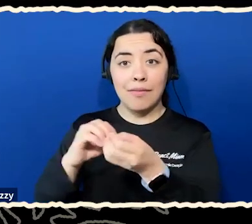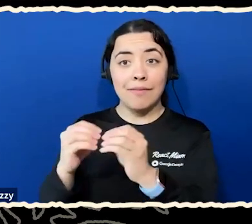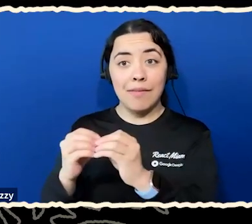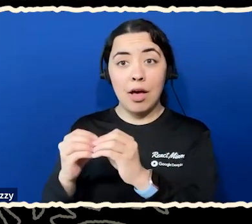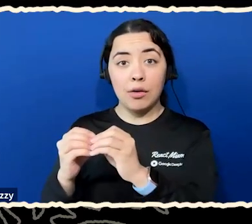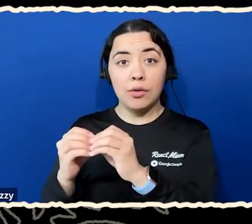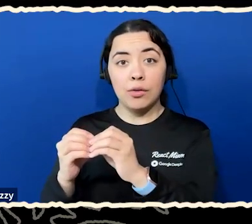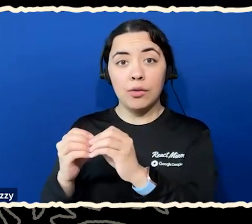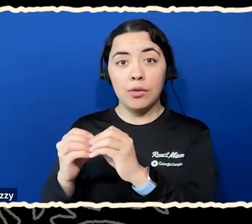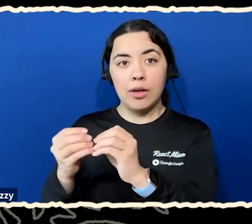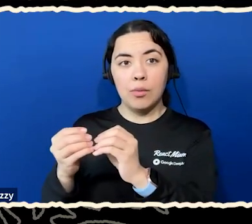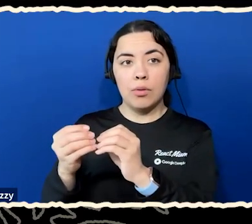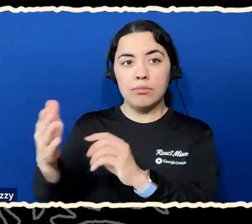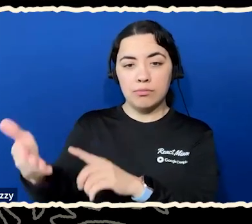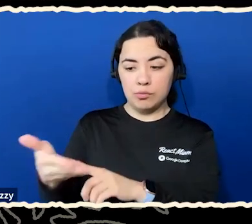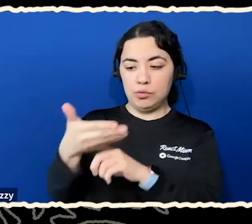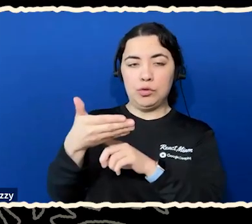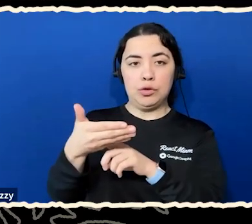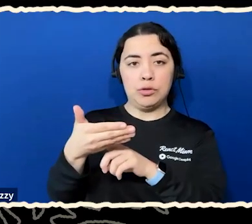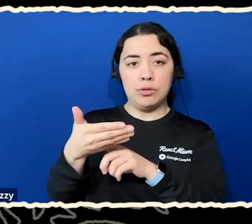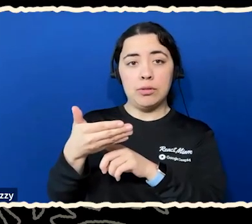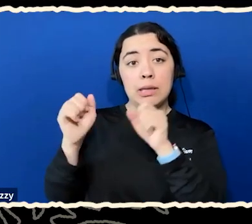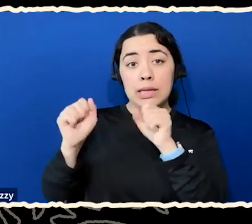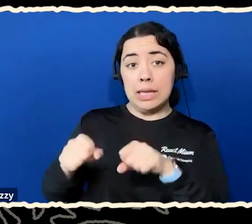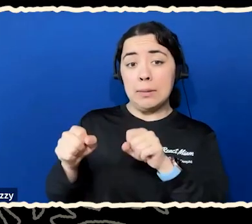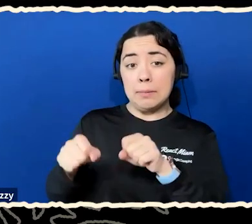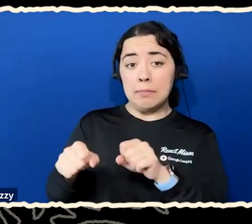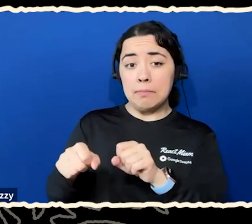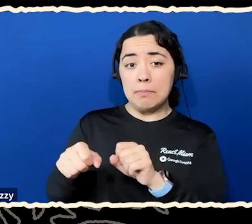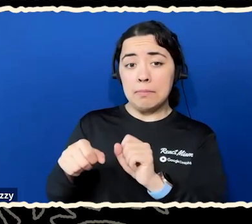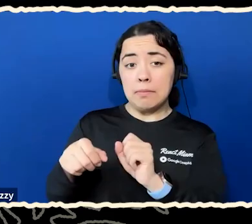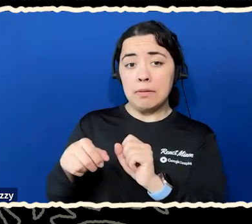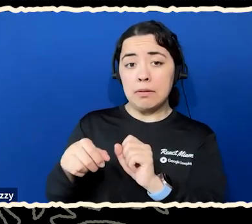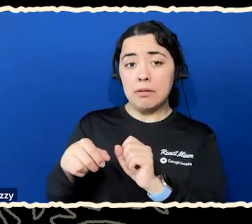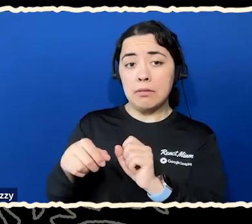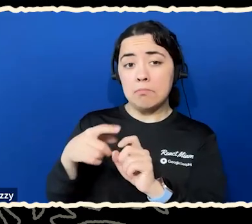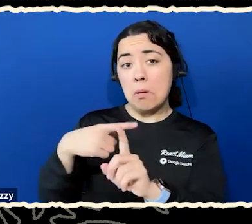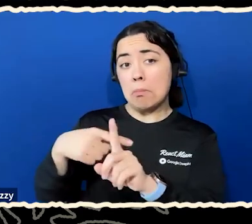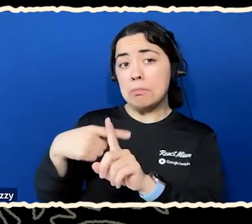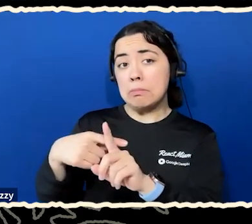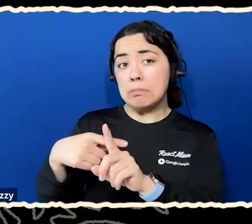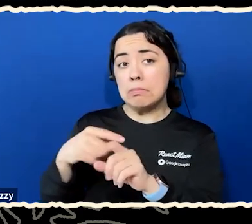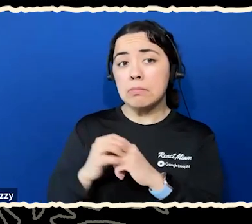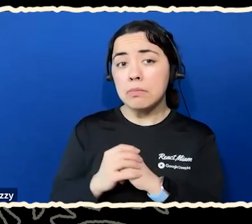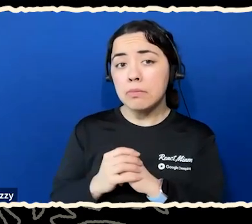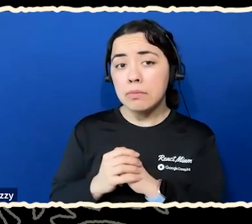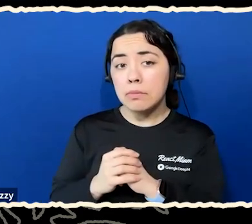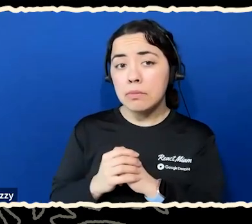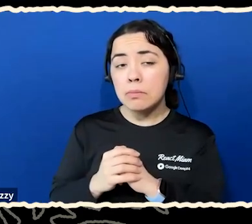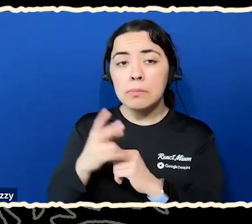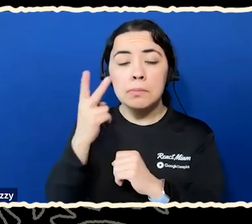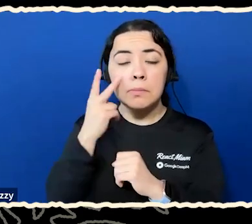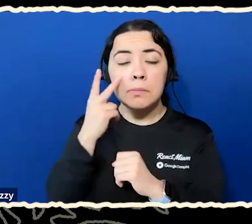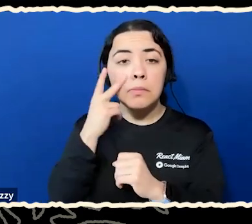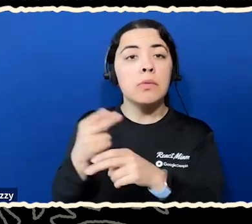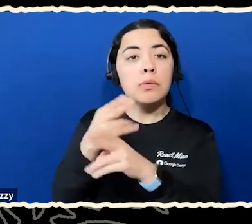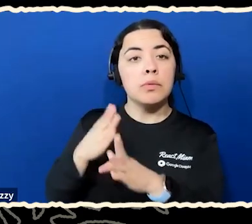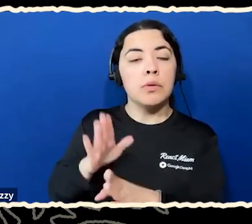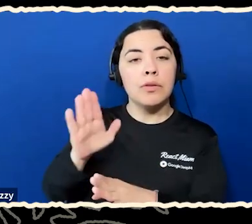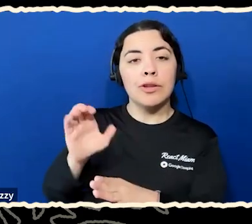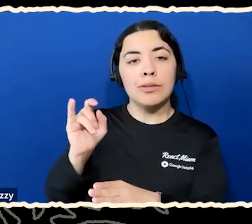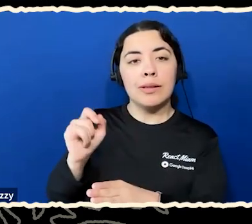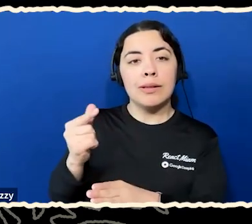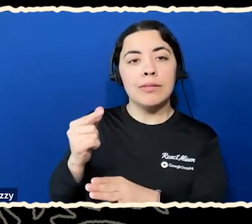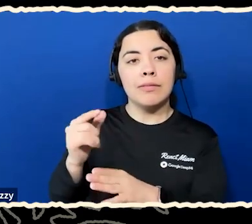optimistic, and then a setter function. So let me just use this all over this component. And optimistic updates are meant